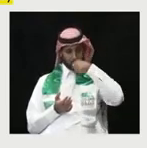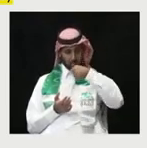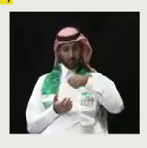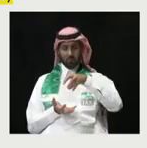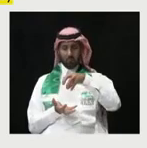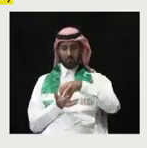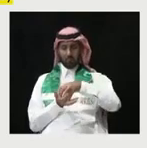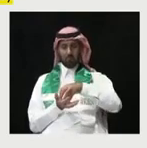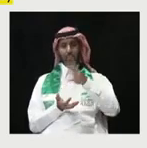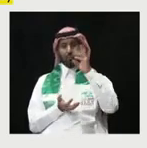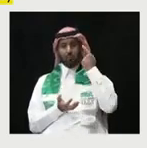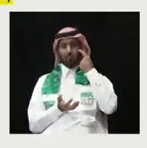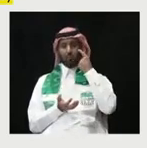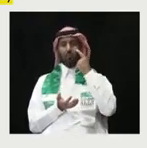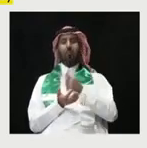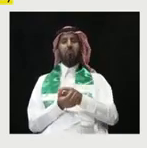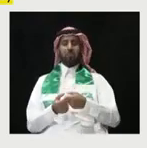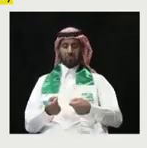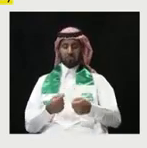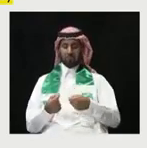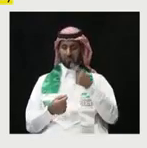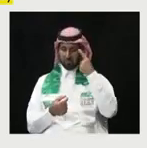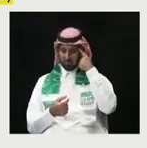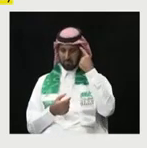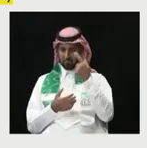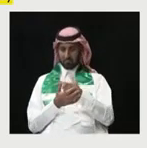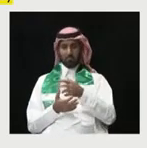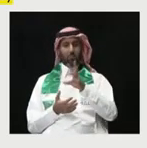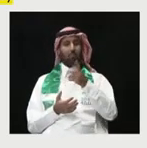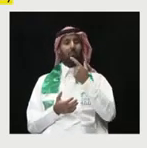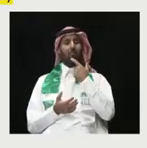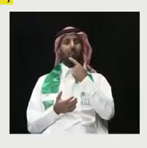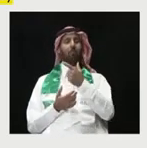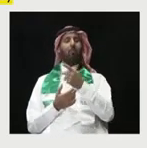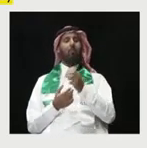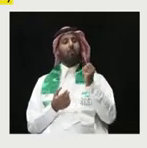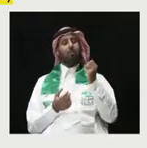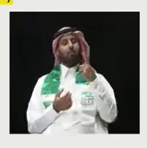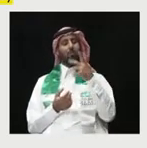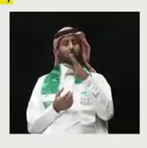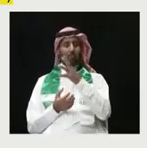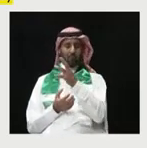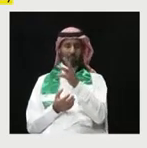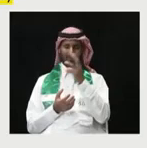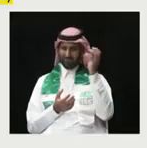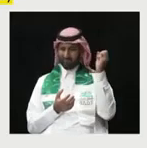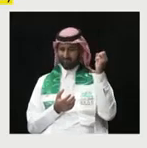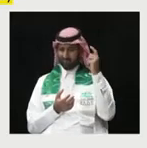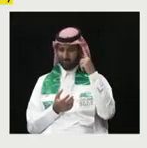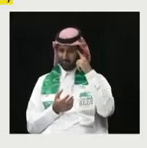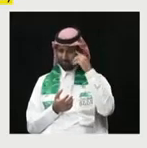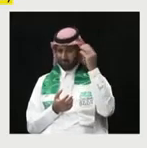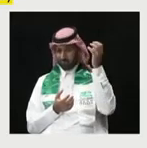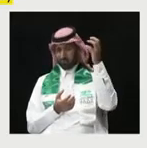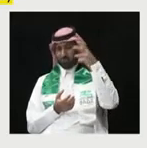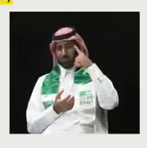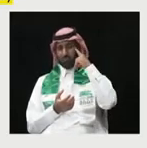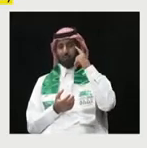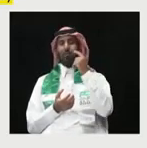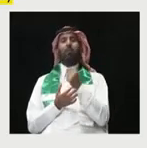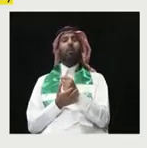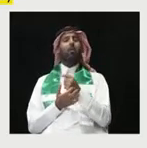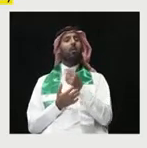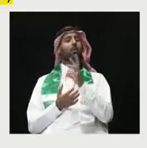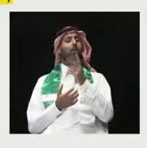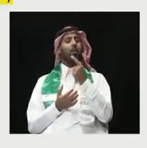on Thursday evening. So, we, at the beginning of the sentence, also we have Thursday,